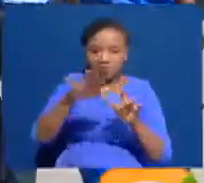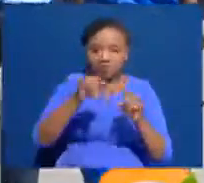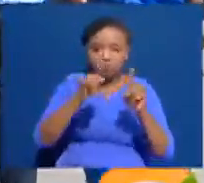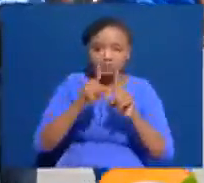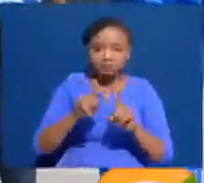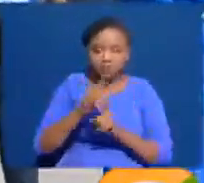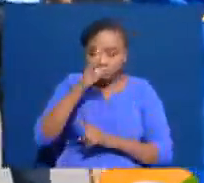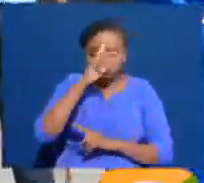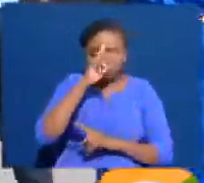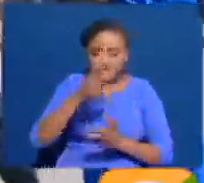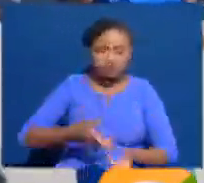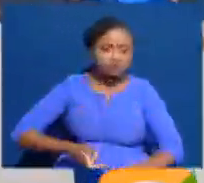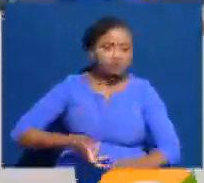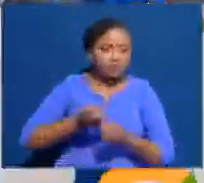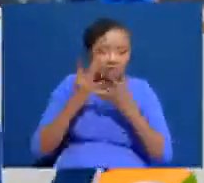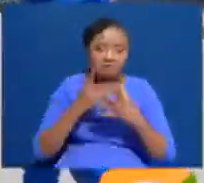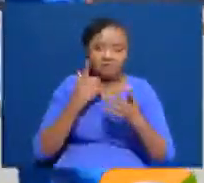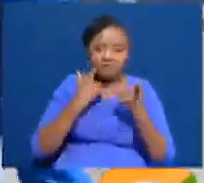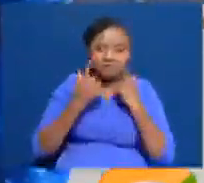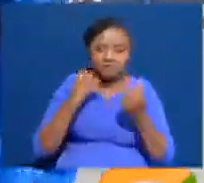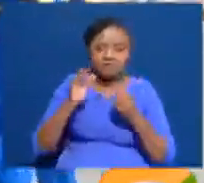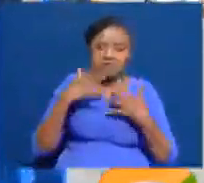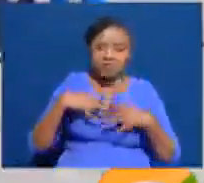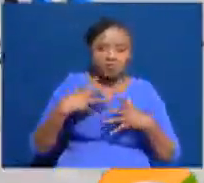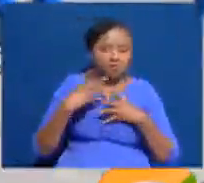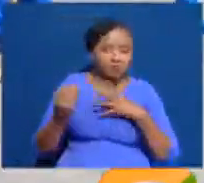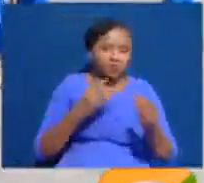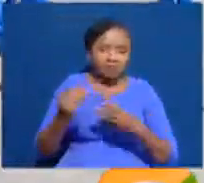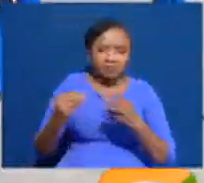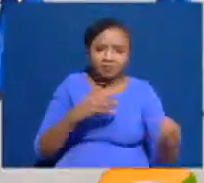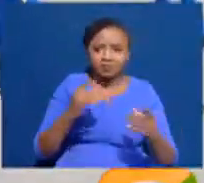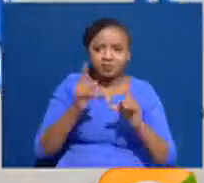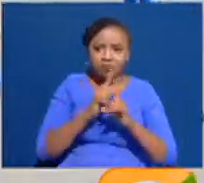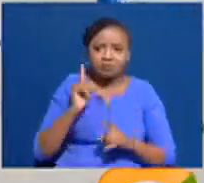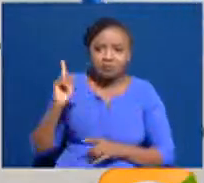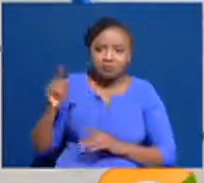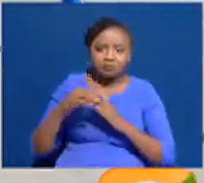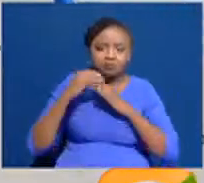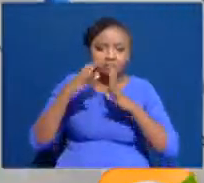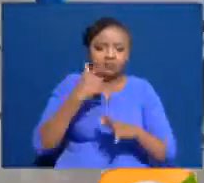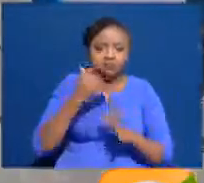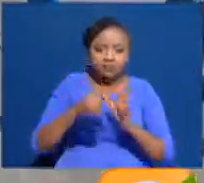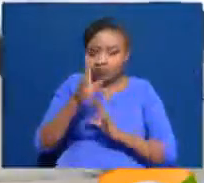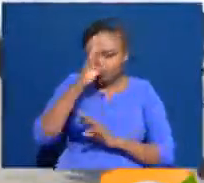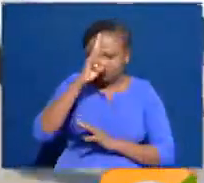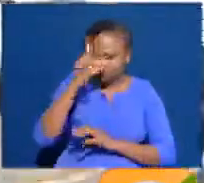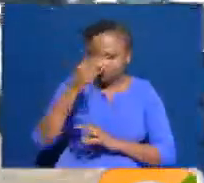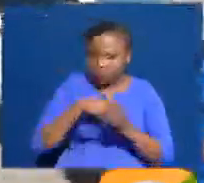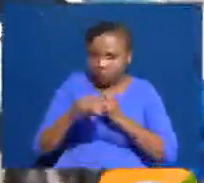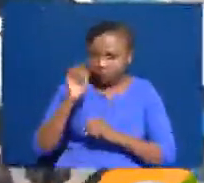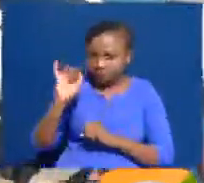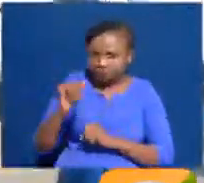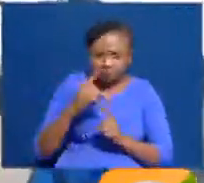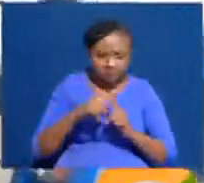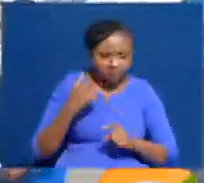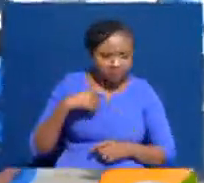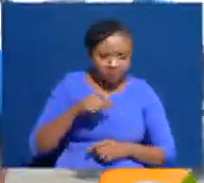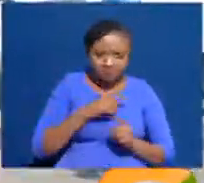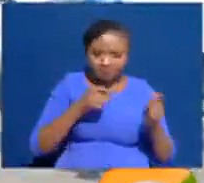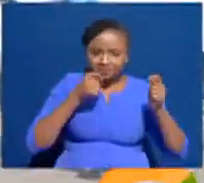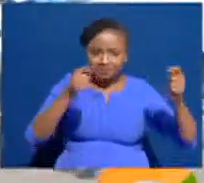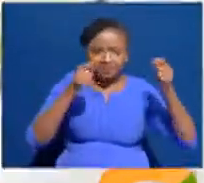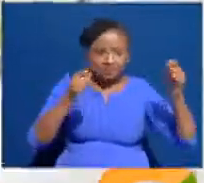for safety. Led by Mombasa Senator Mohamed Faki, the leaders condemned the action by police to disrupt what they termed as